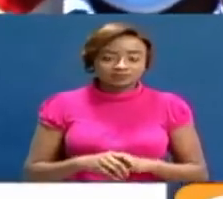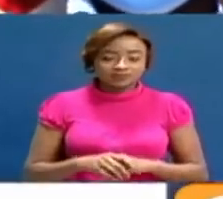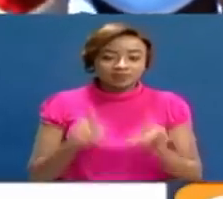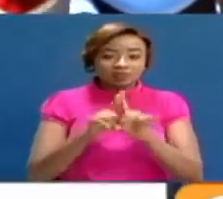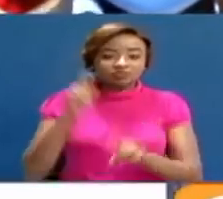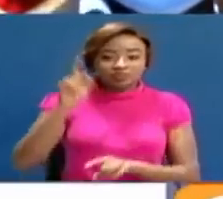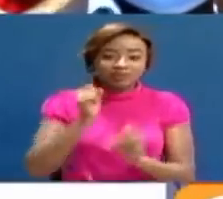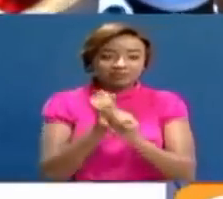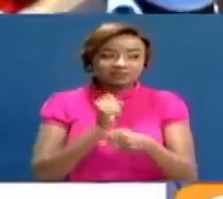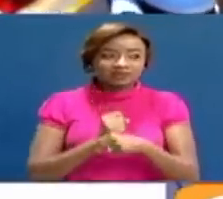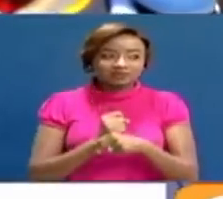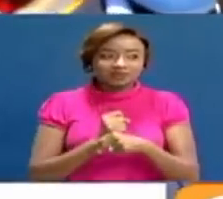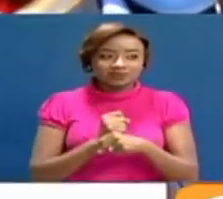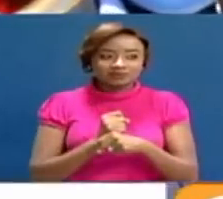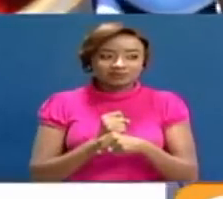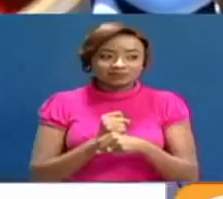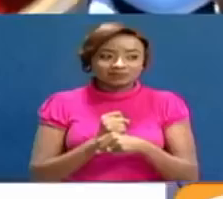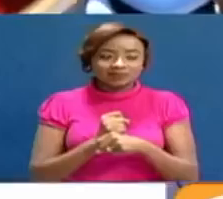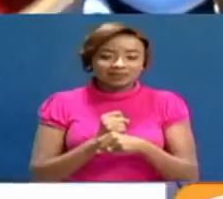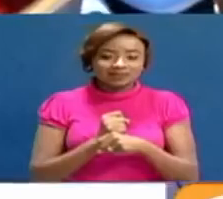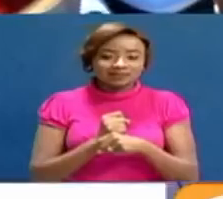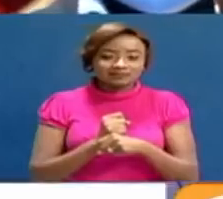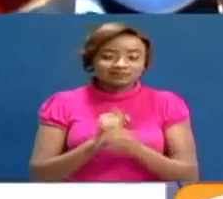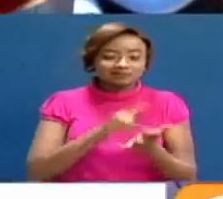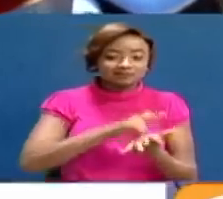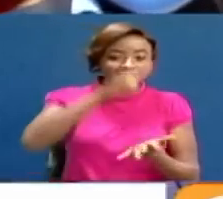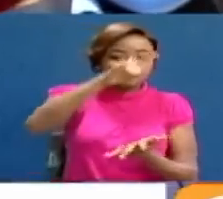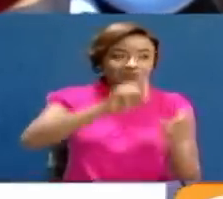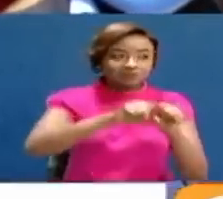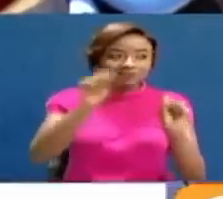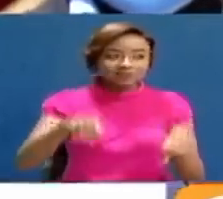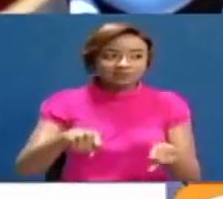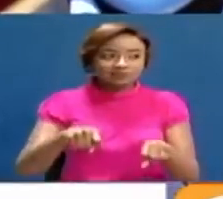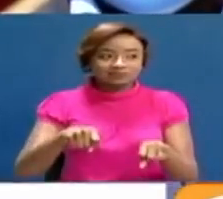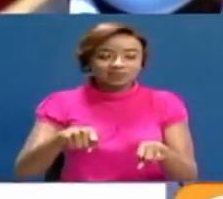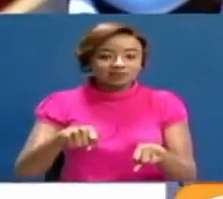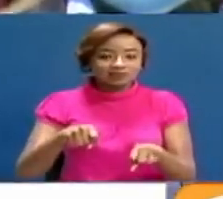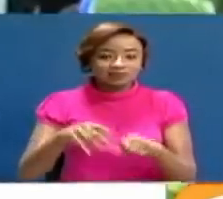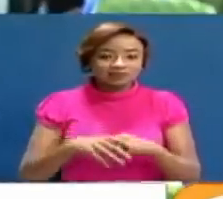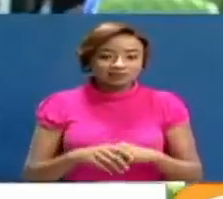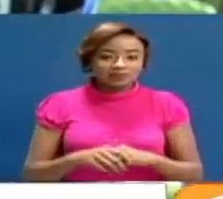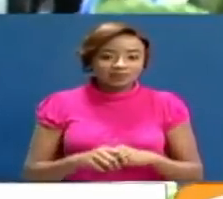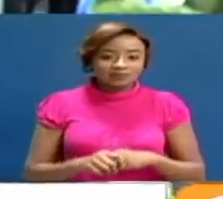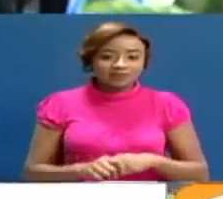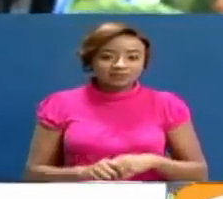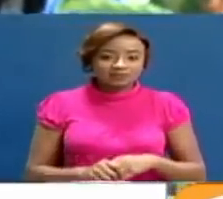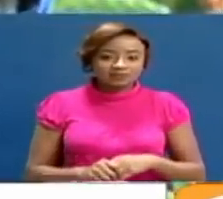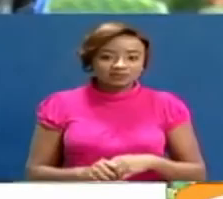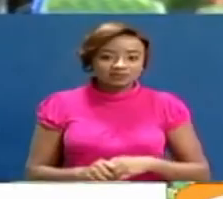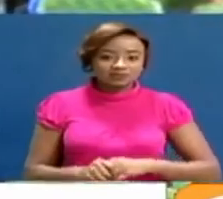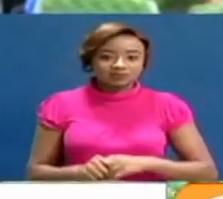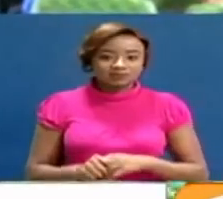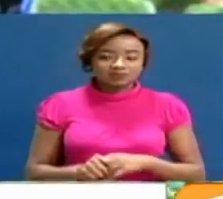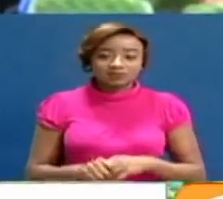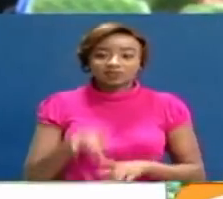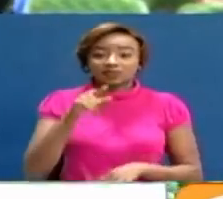We have to make sure that the airport systems are well connected with the BRT system. Travel time between the CBD